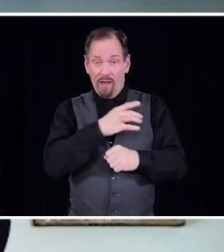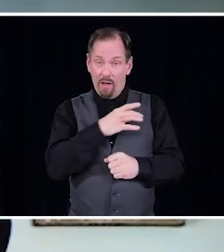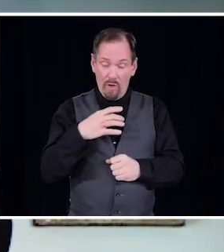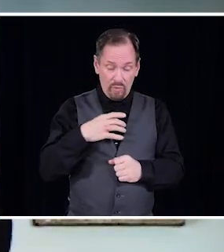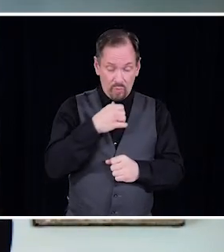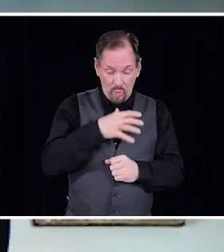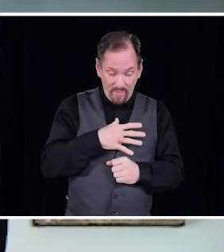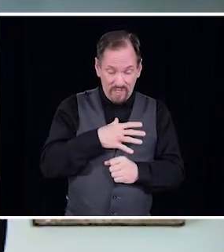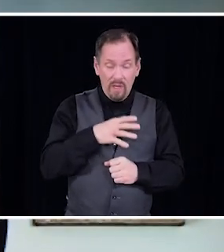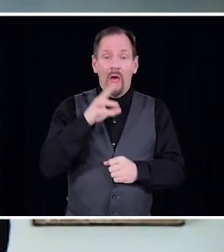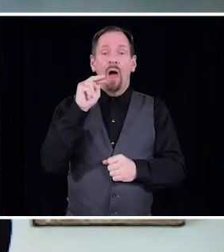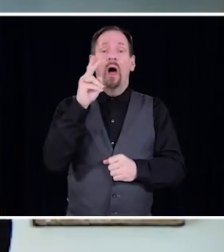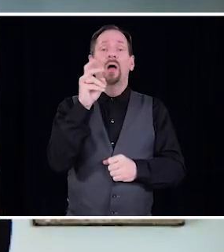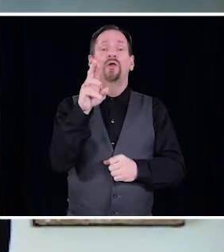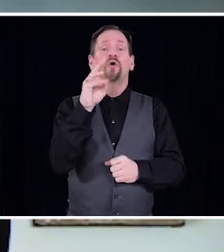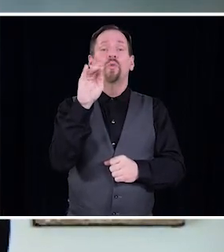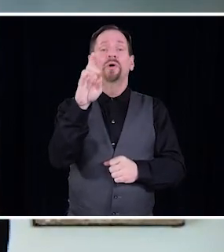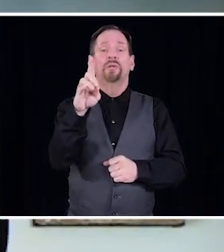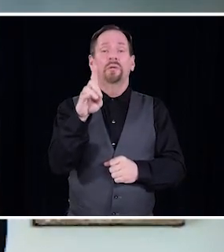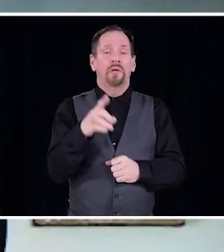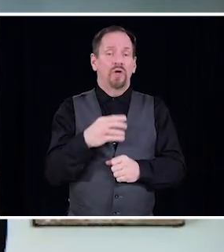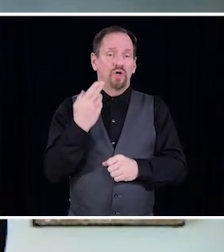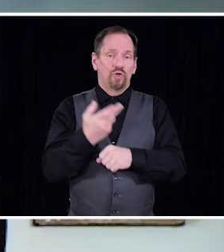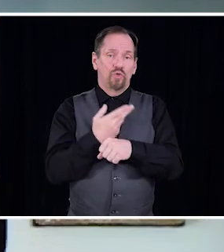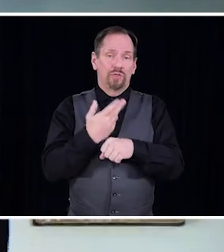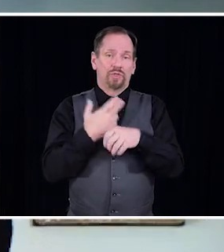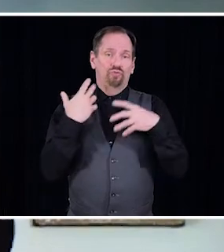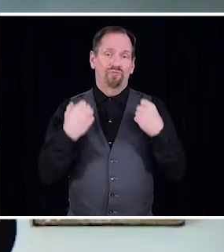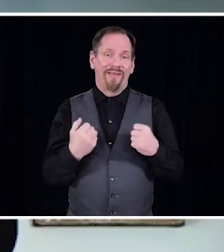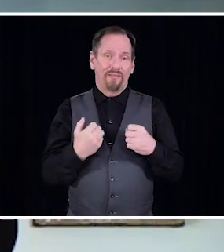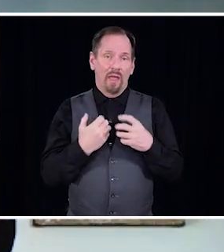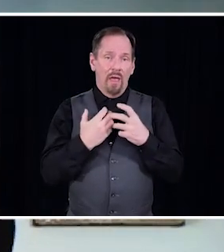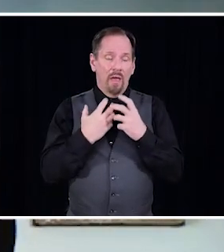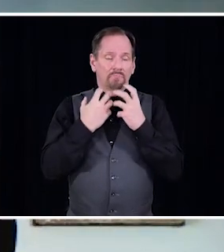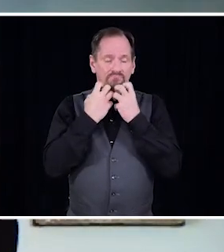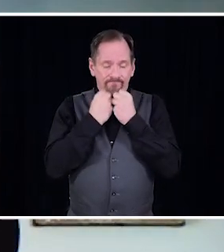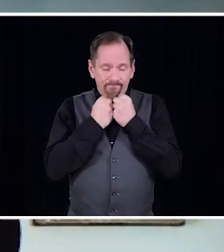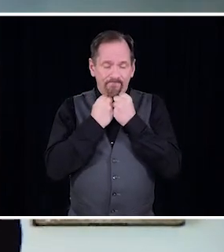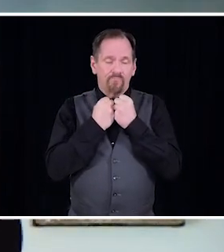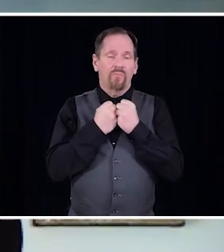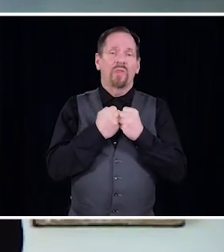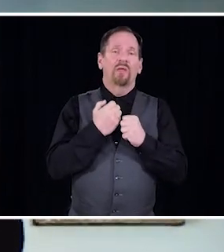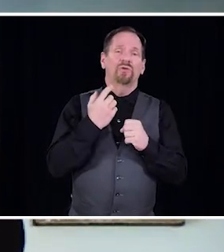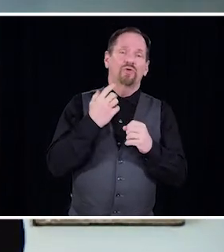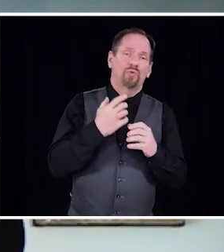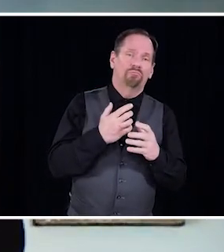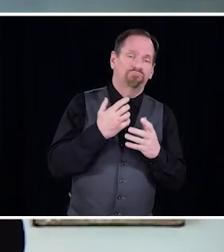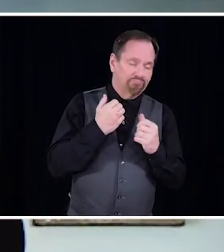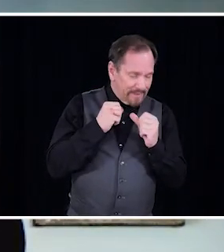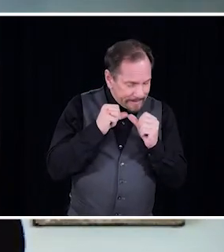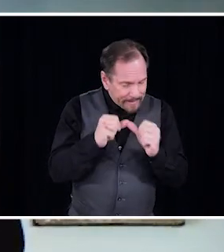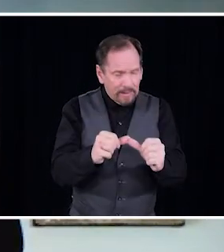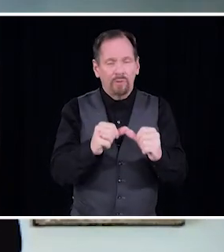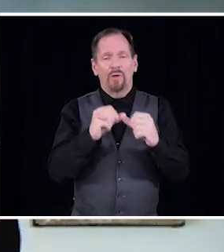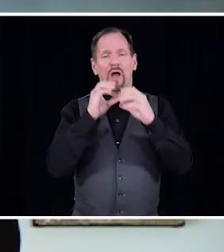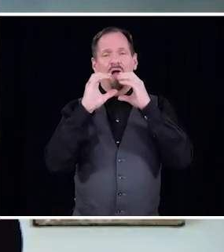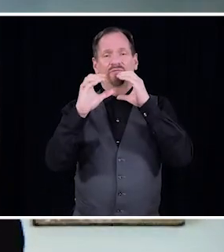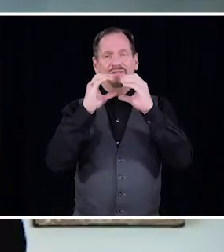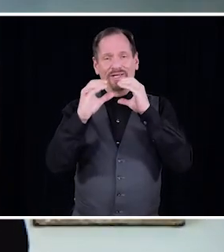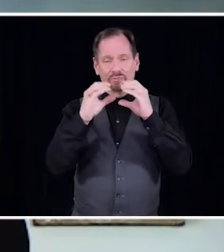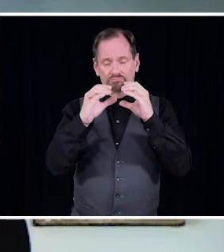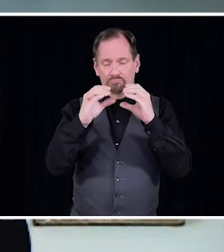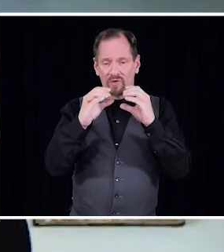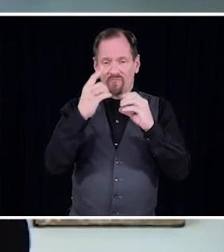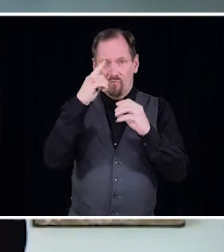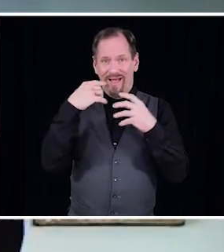Congresswoman Underwood uses her strength, confidence, and compassion to steer the conversation on healthcare policy